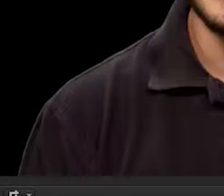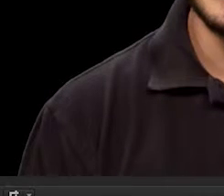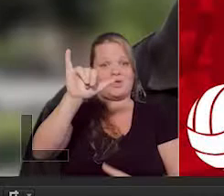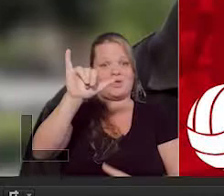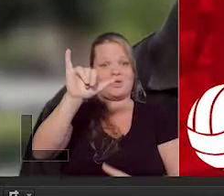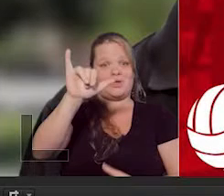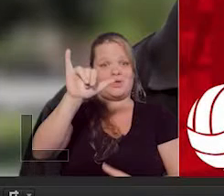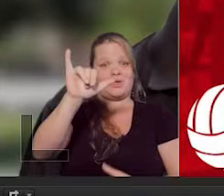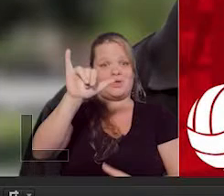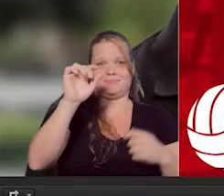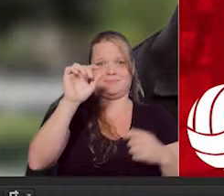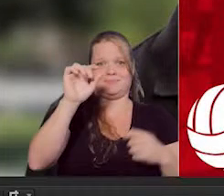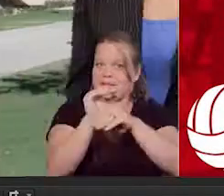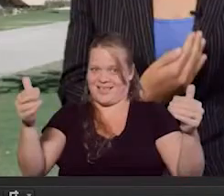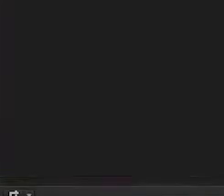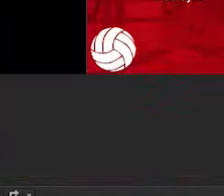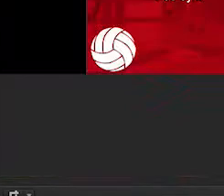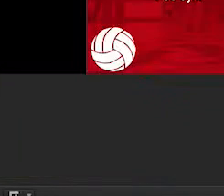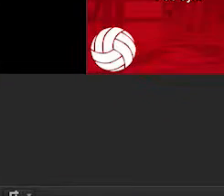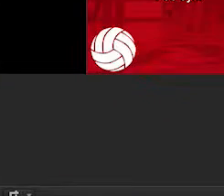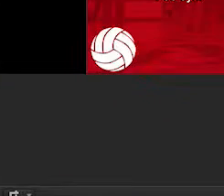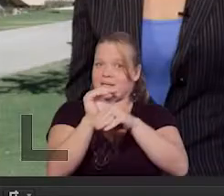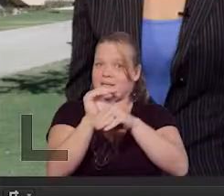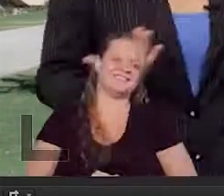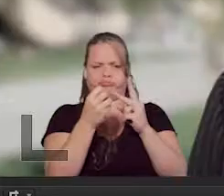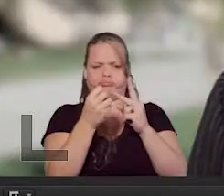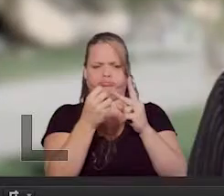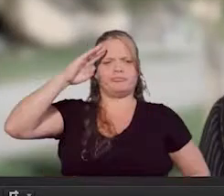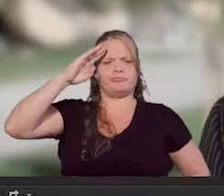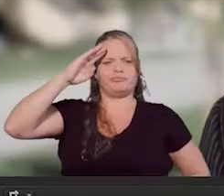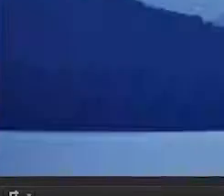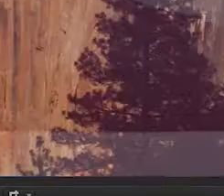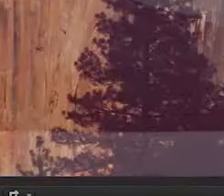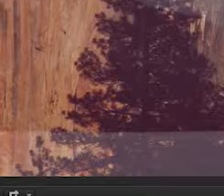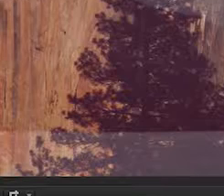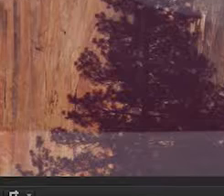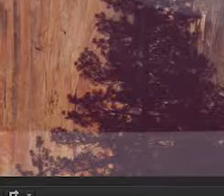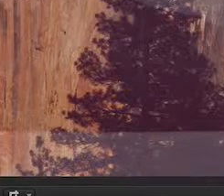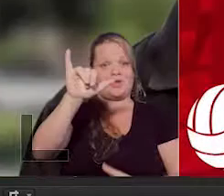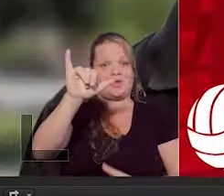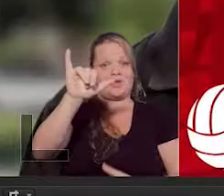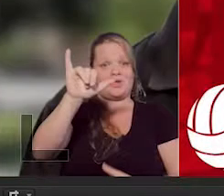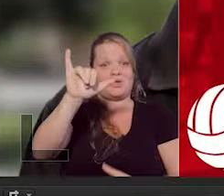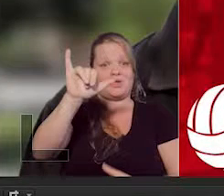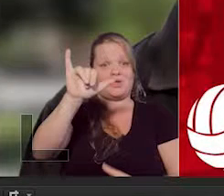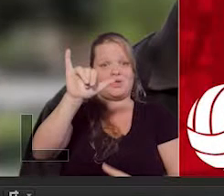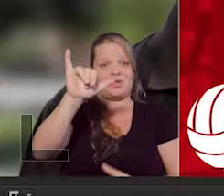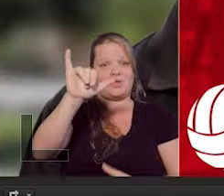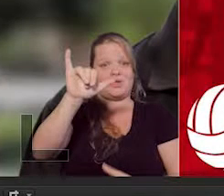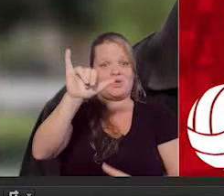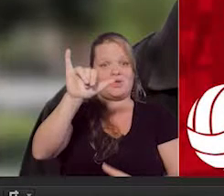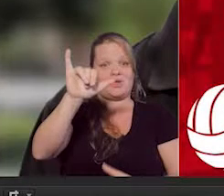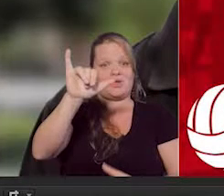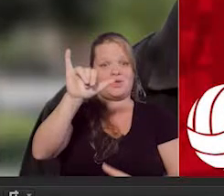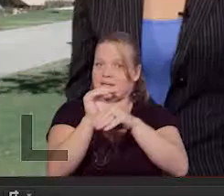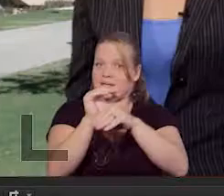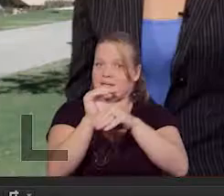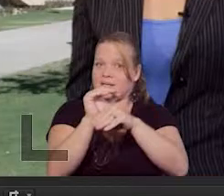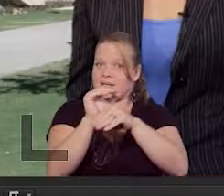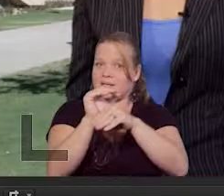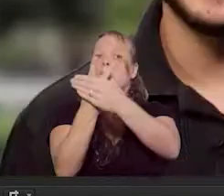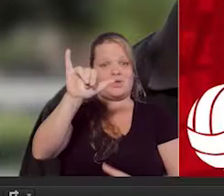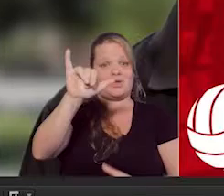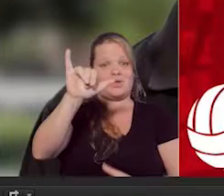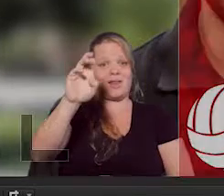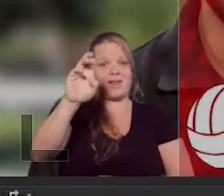Let's put that in there and let that go to the very end. And we'll throw a cross dissolve on everything here.